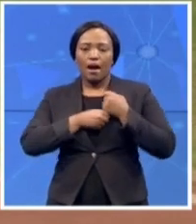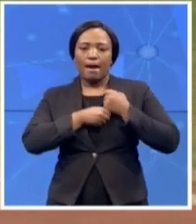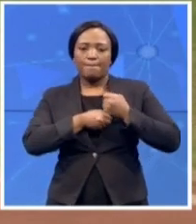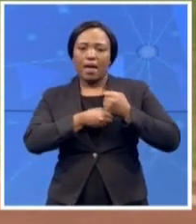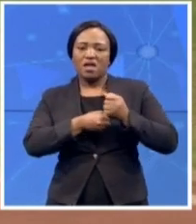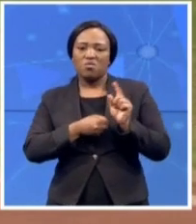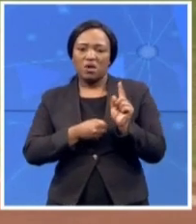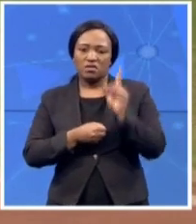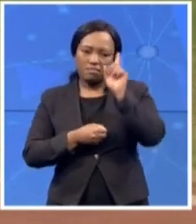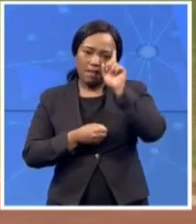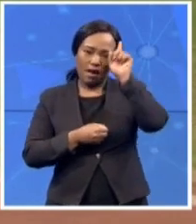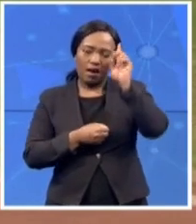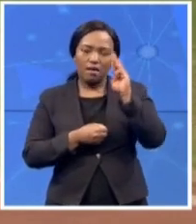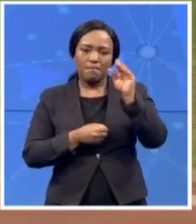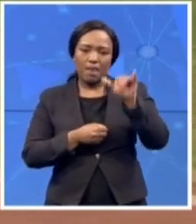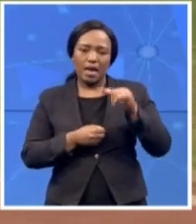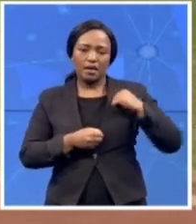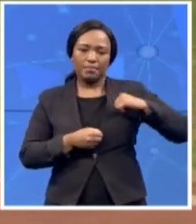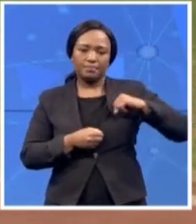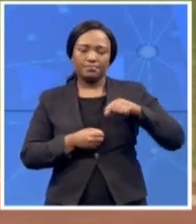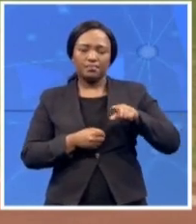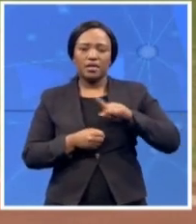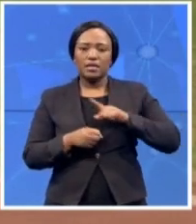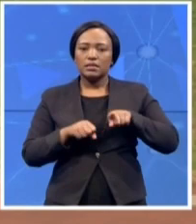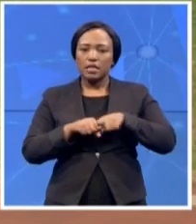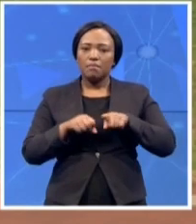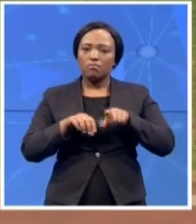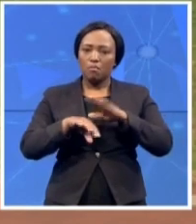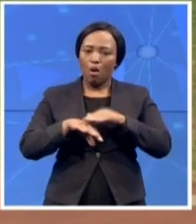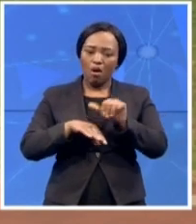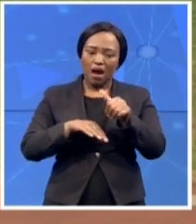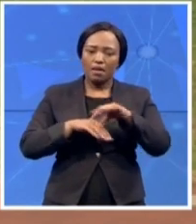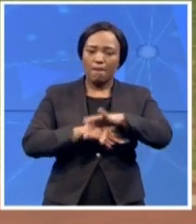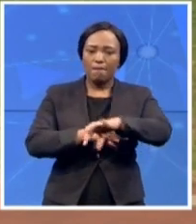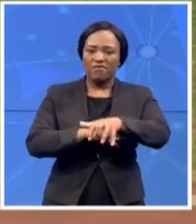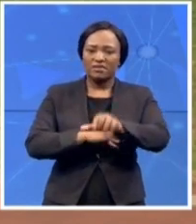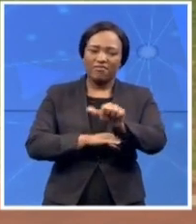spread across the province to other municipalities as well. But from us here in Gqeberha, it's back to you in studio.